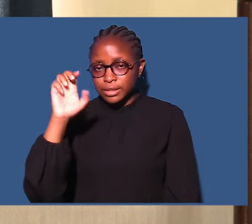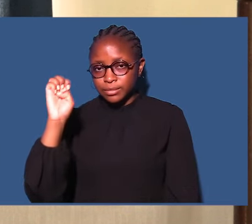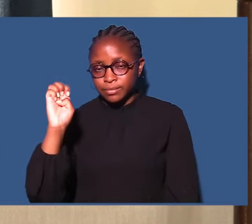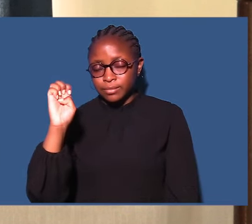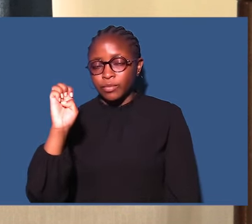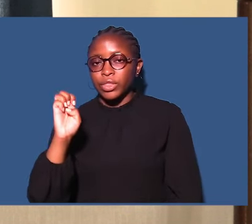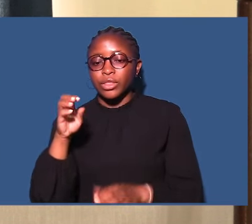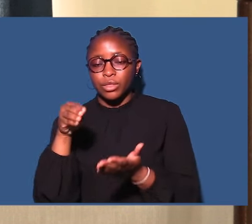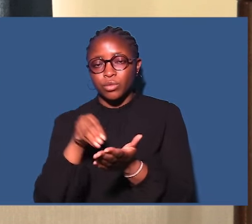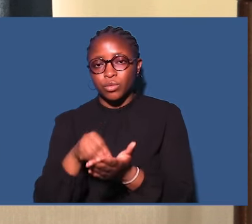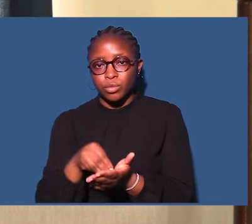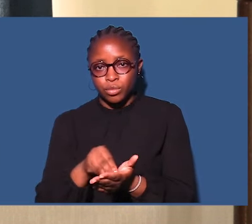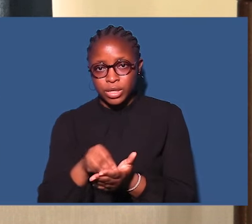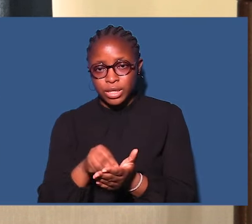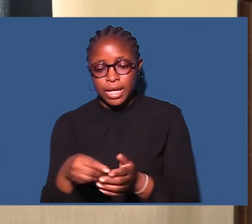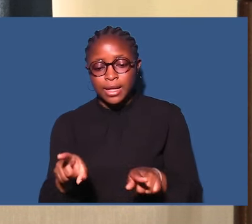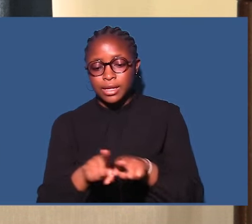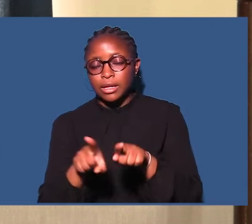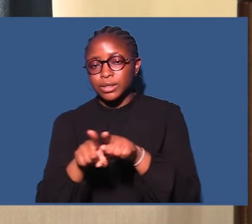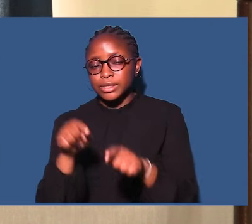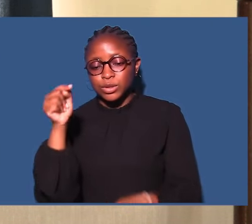And even today in our churches,